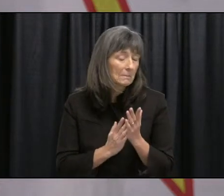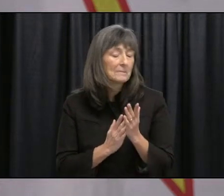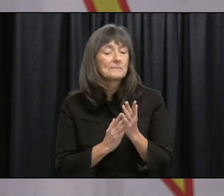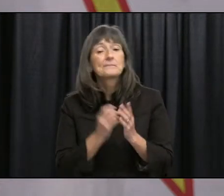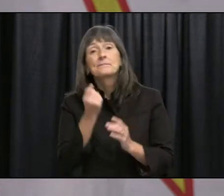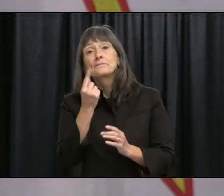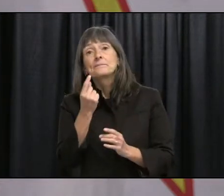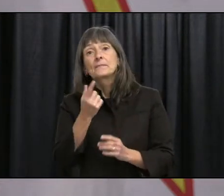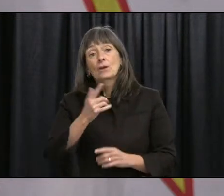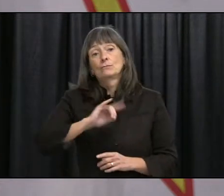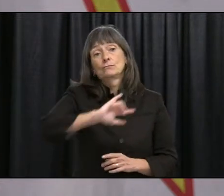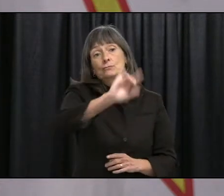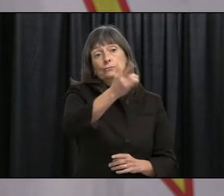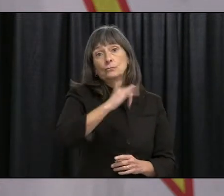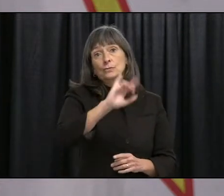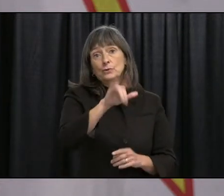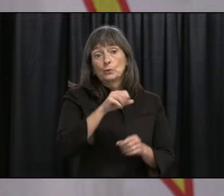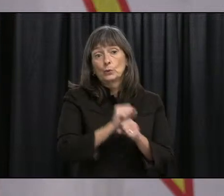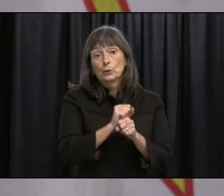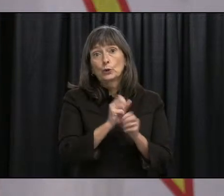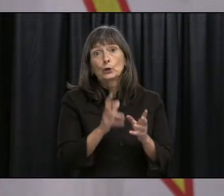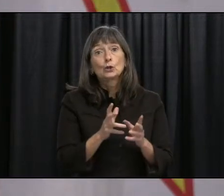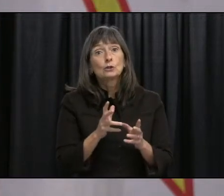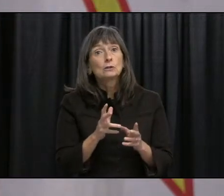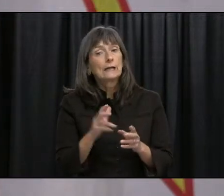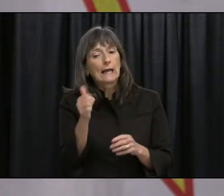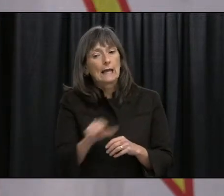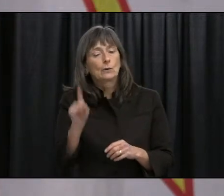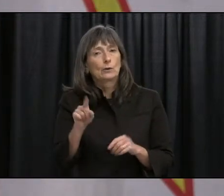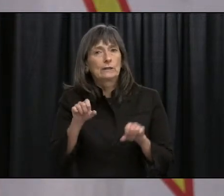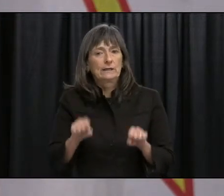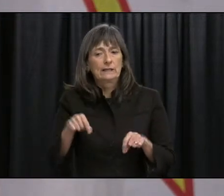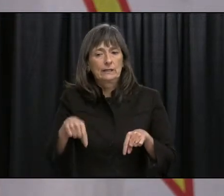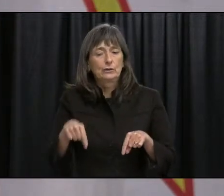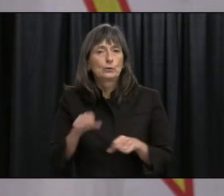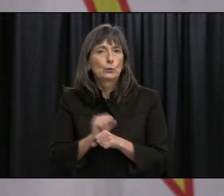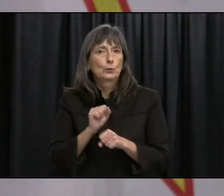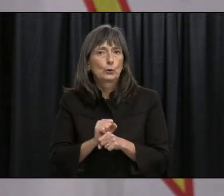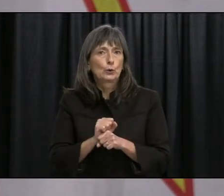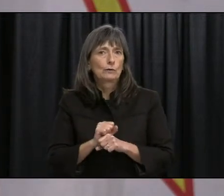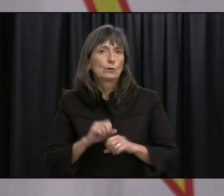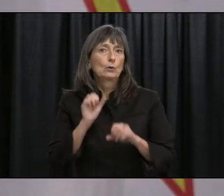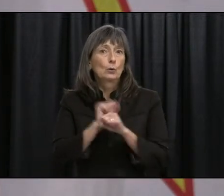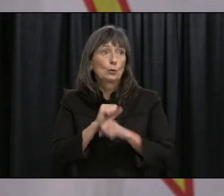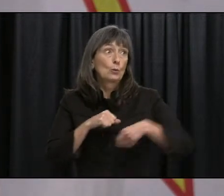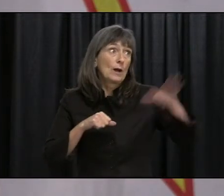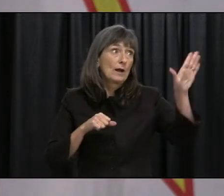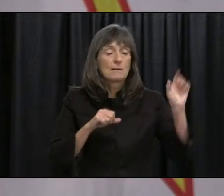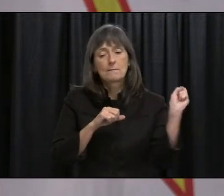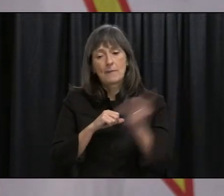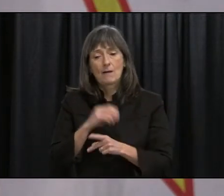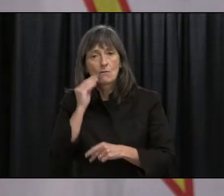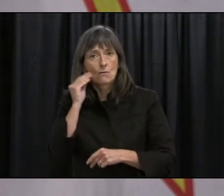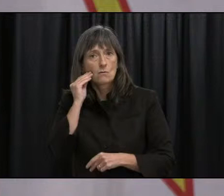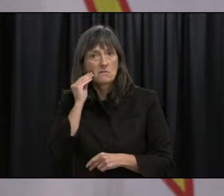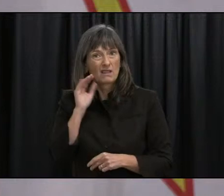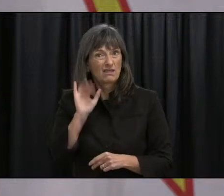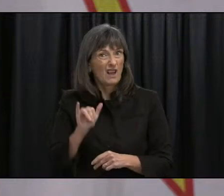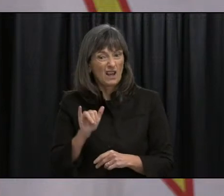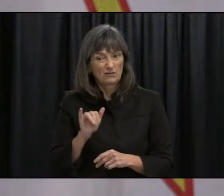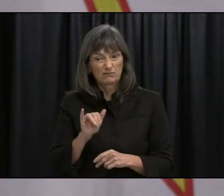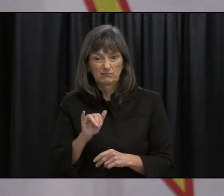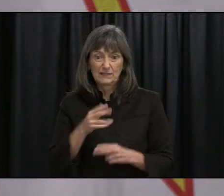does apply to workers in the province, and I don't anticipate that will be changing anytime soon. So